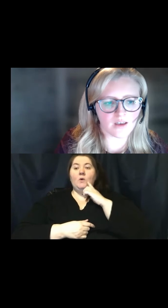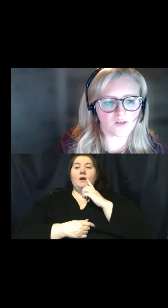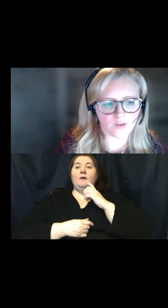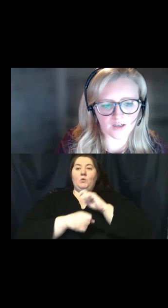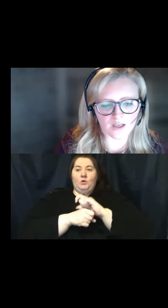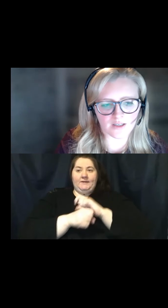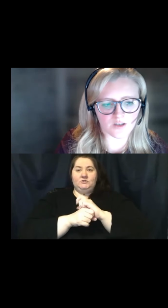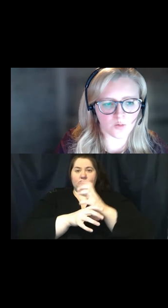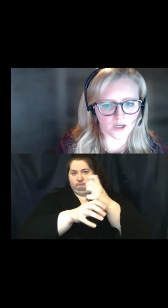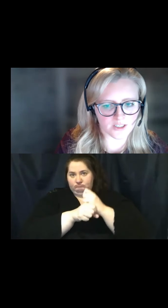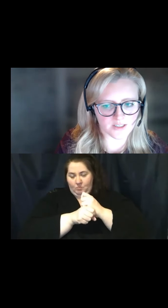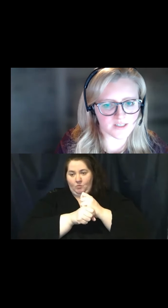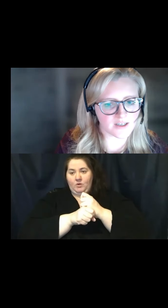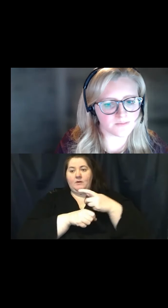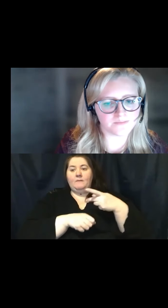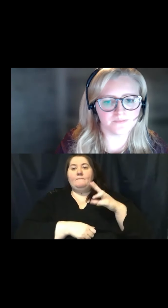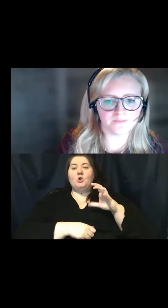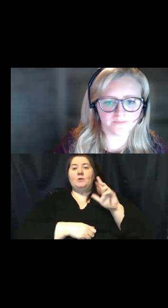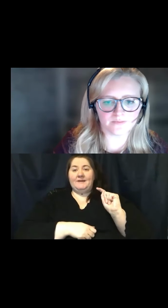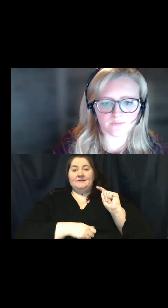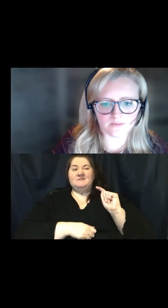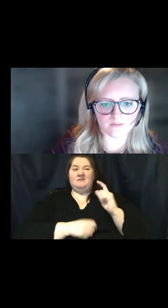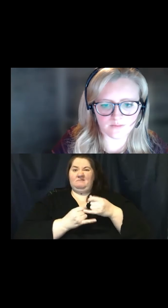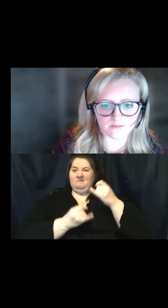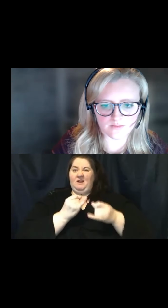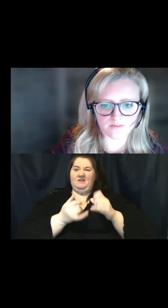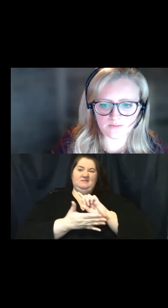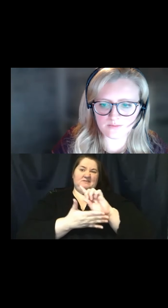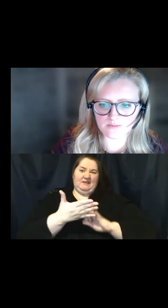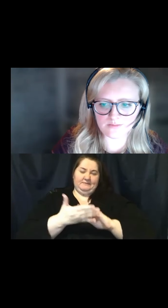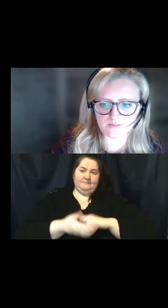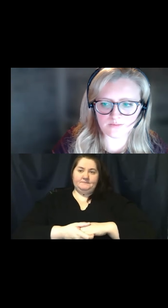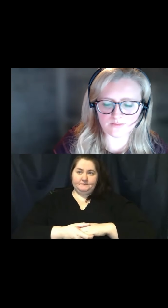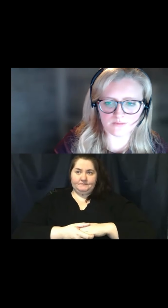permits and finalize our project design.